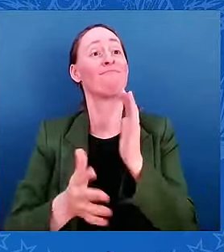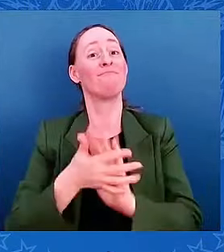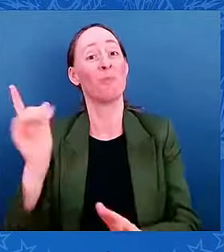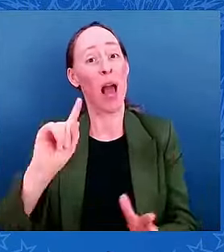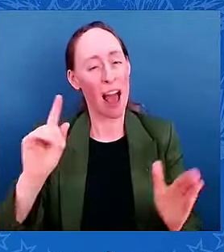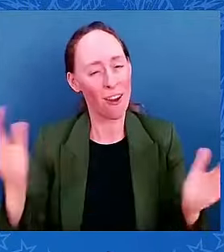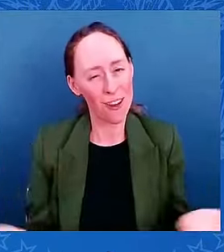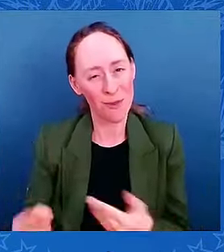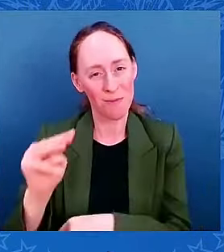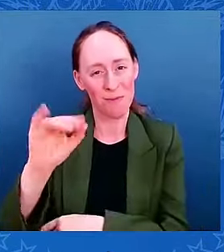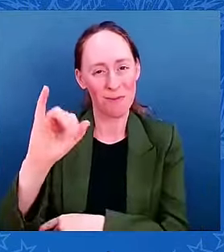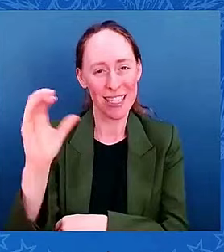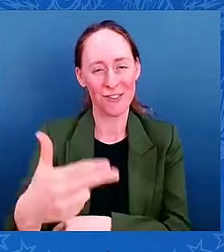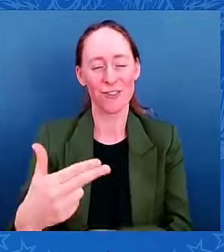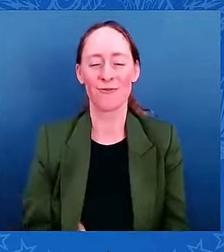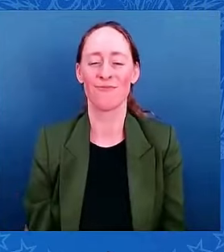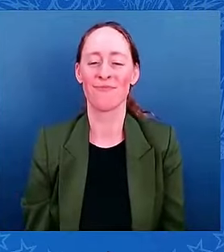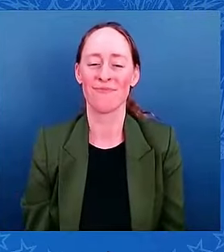I mean it.